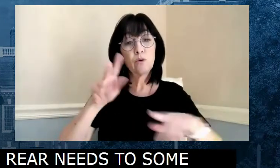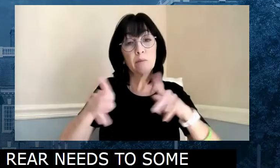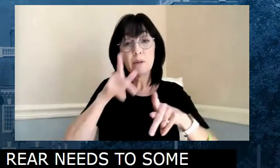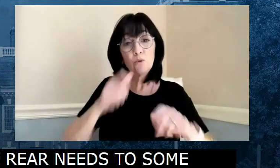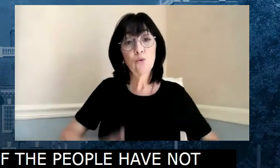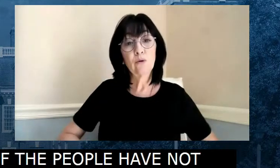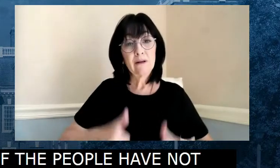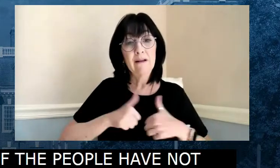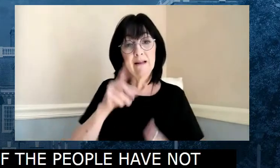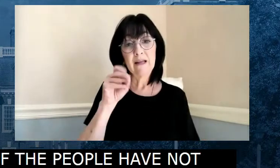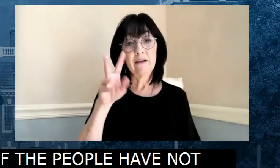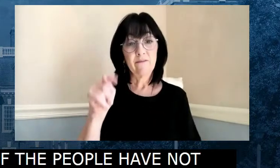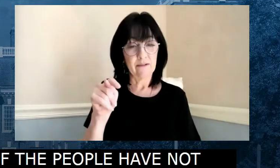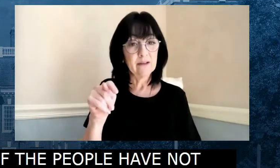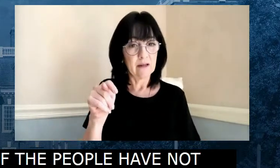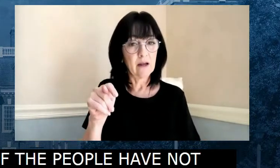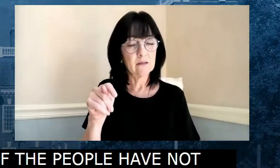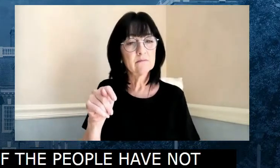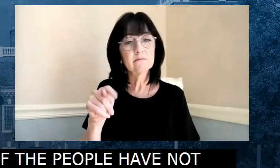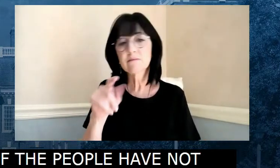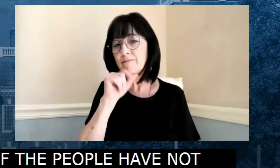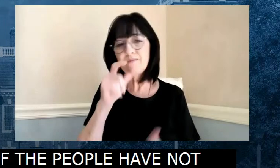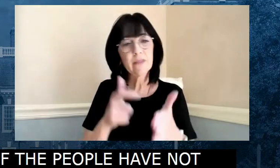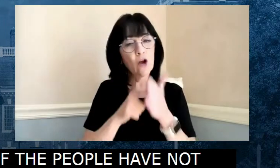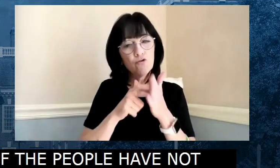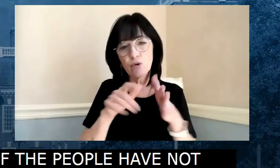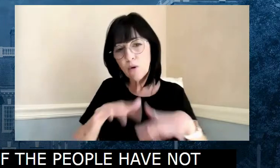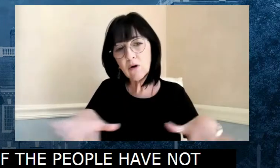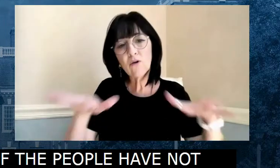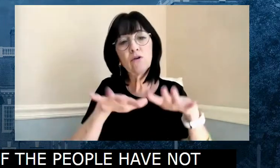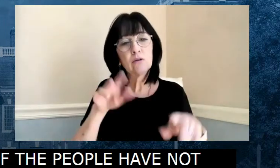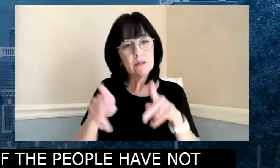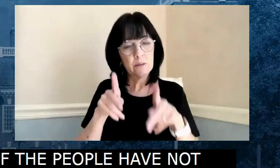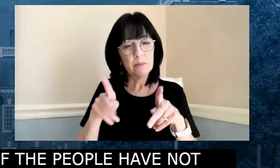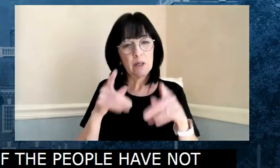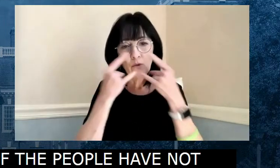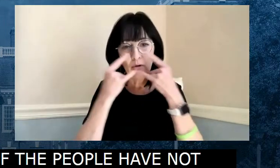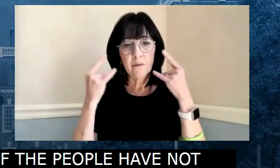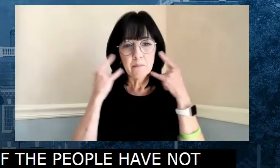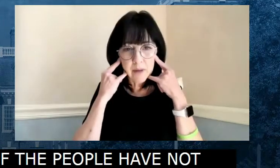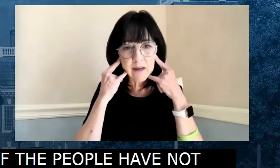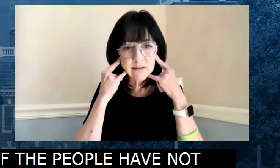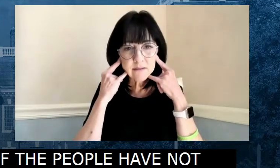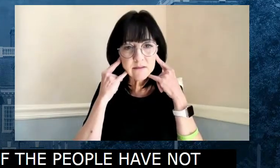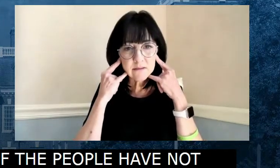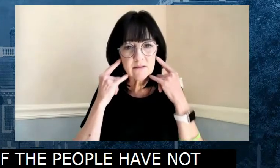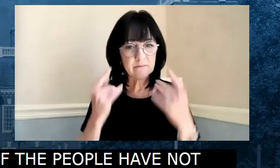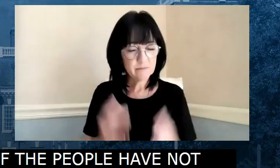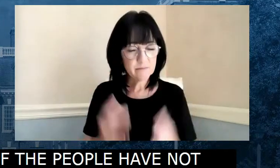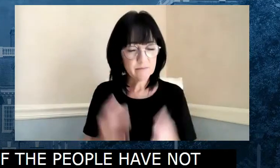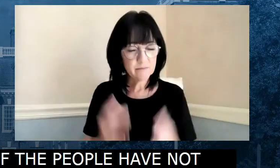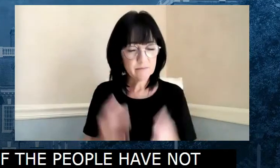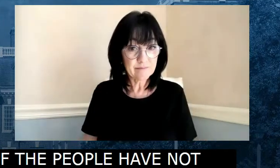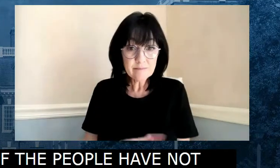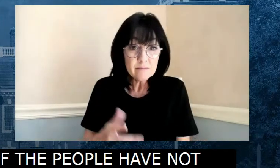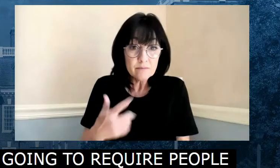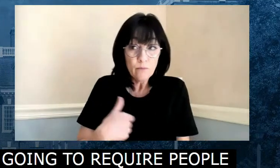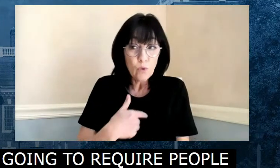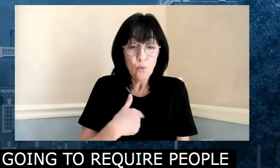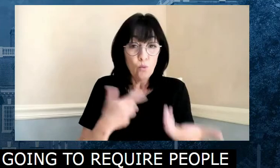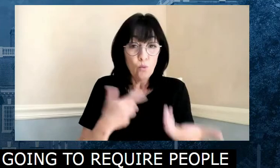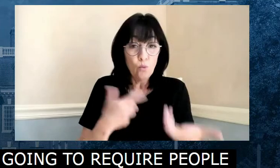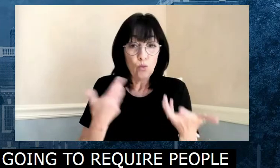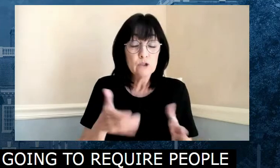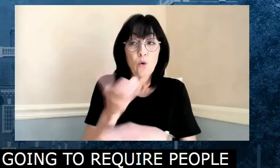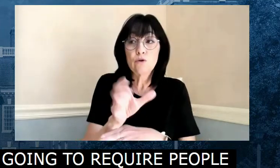require people who've been fully vaccinated to wear a mask, and they don't have to because they're not transmitting the disease and they're not susceptible to